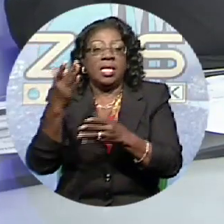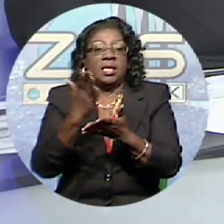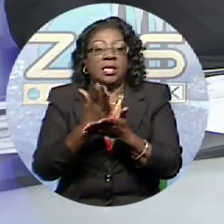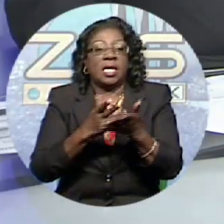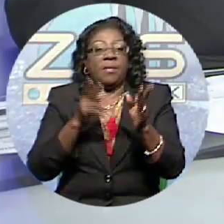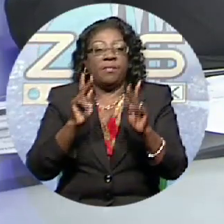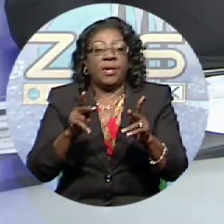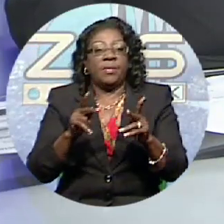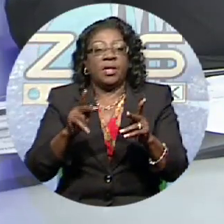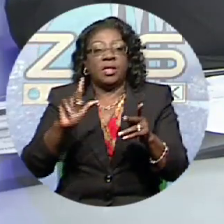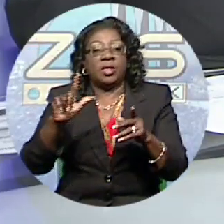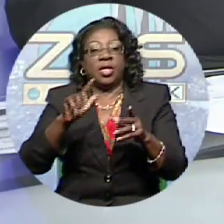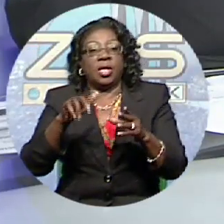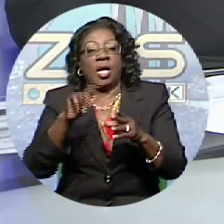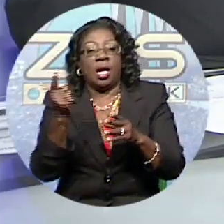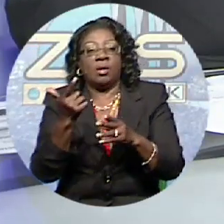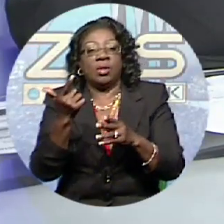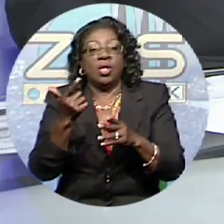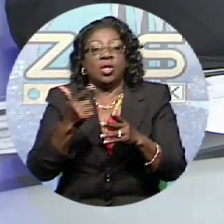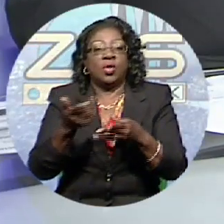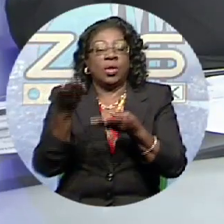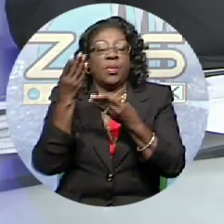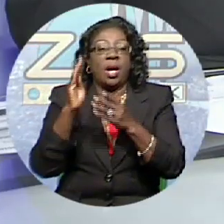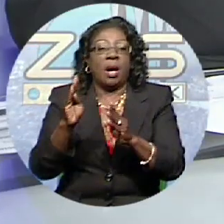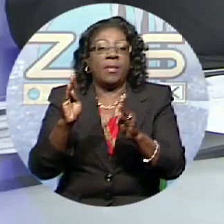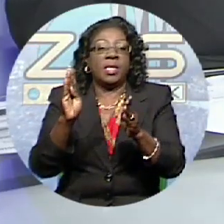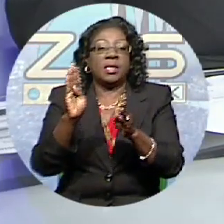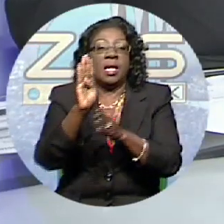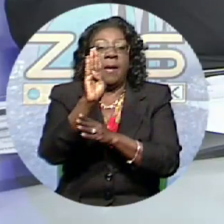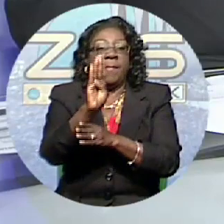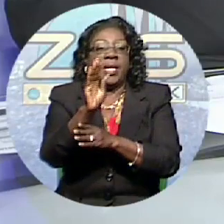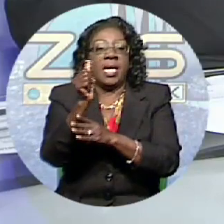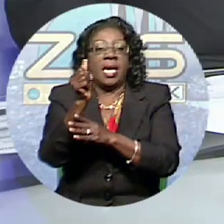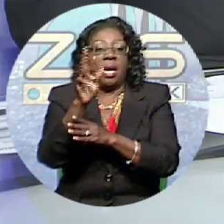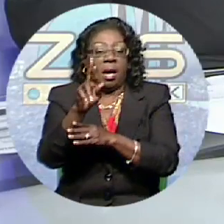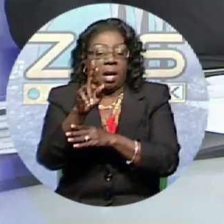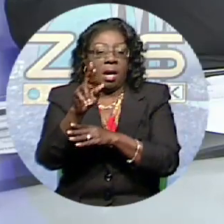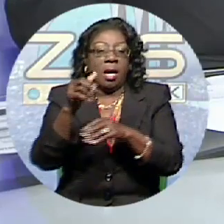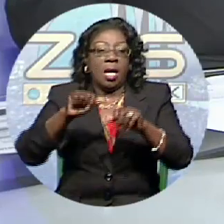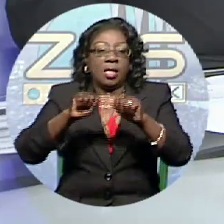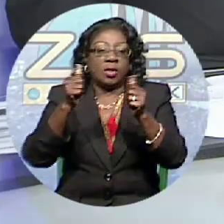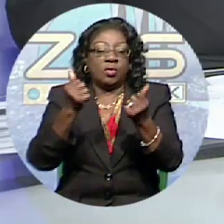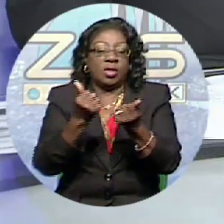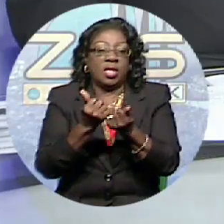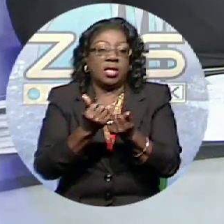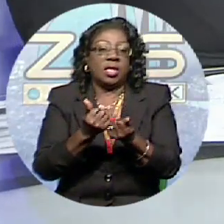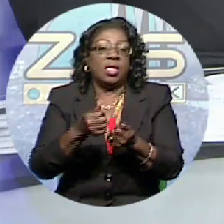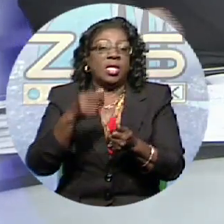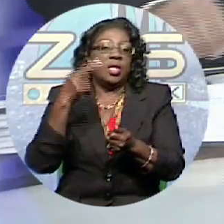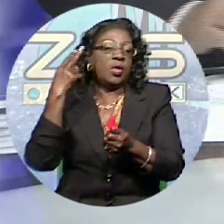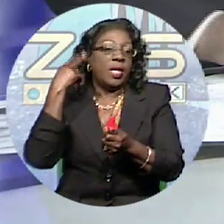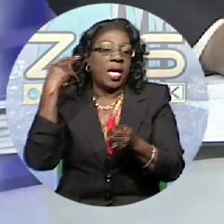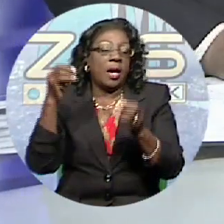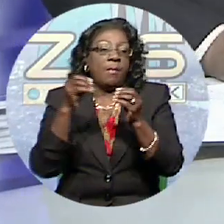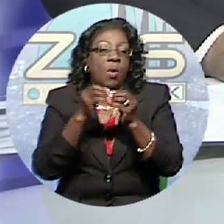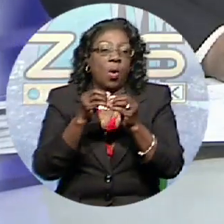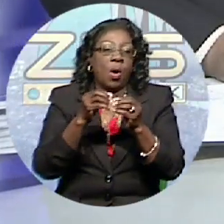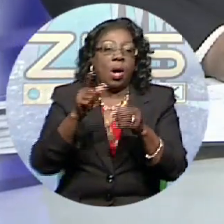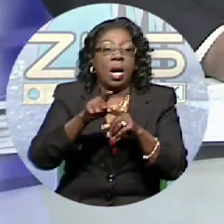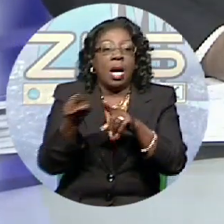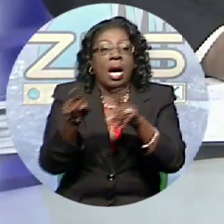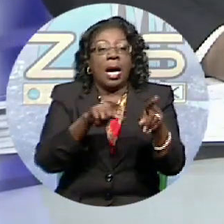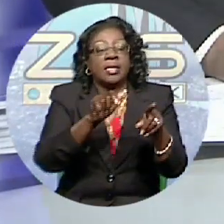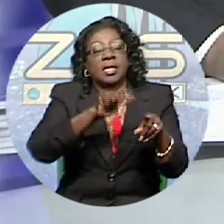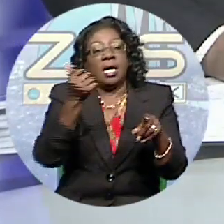citizens turned out to the Bahamas Bar Association to hear from some of the leading voices on the controversial issue. And as Jared Higgs tells us